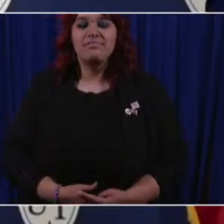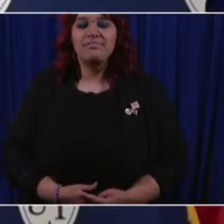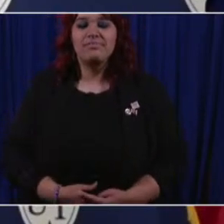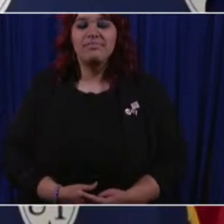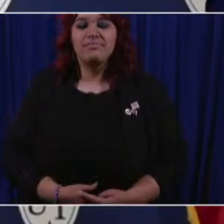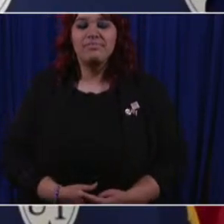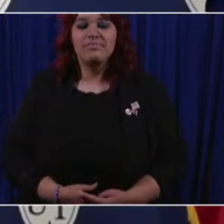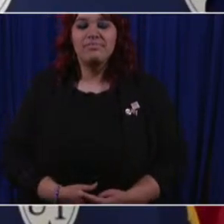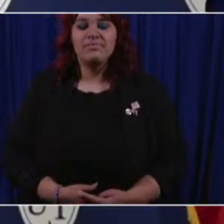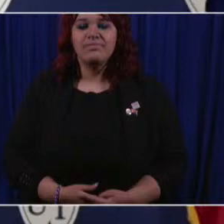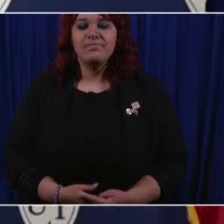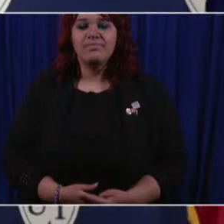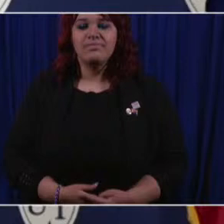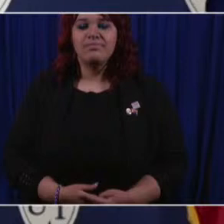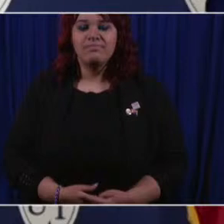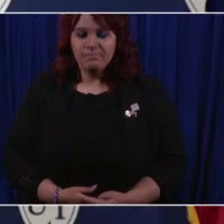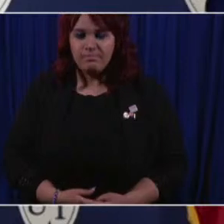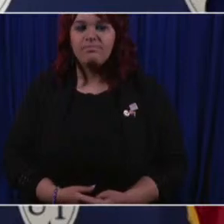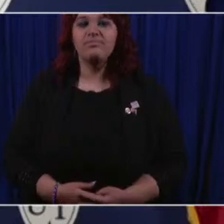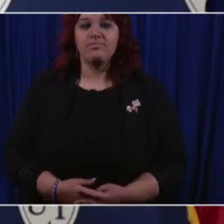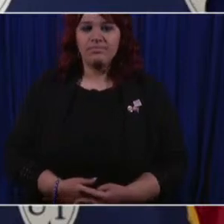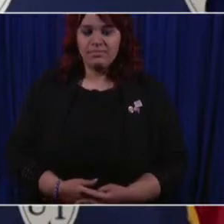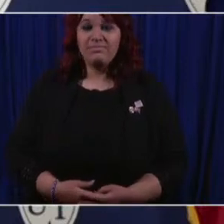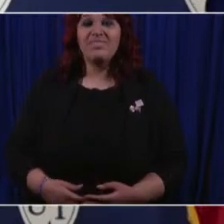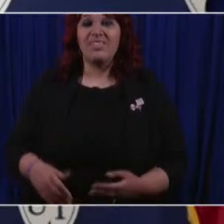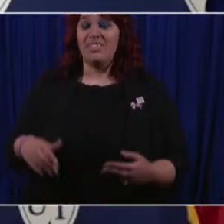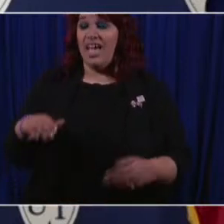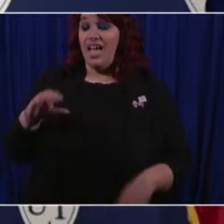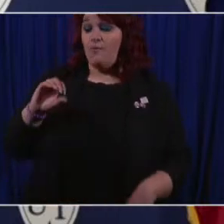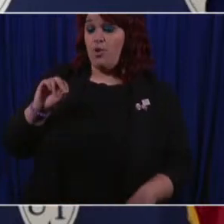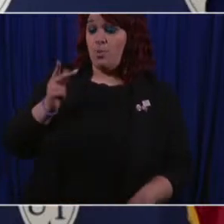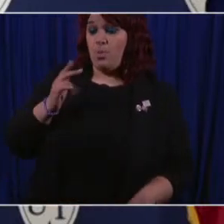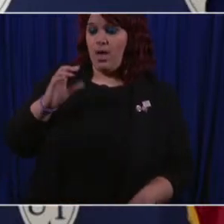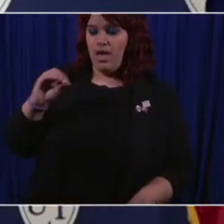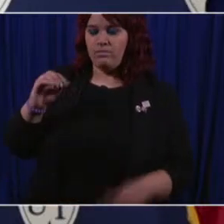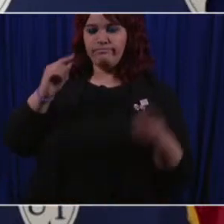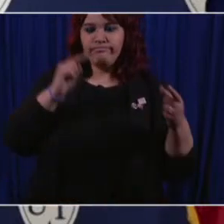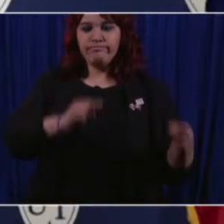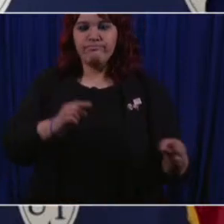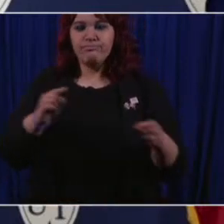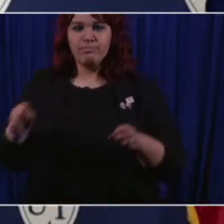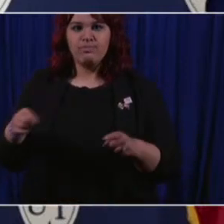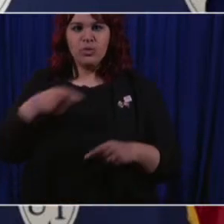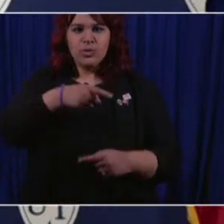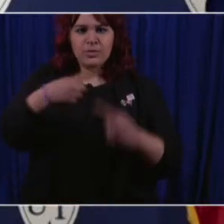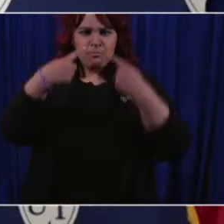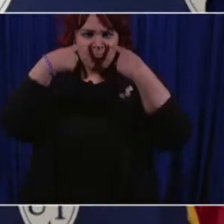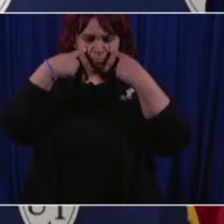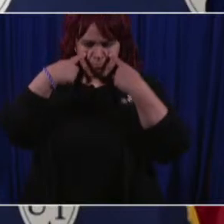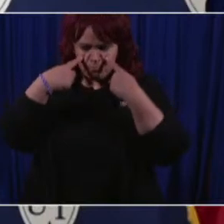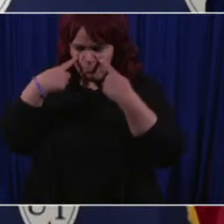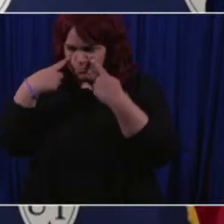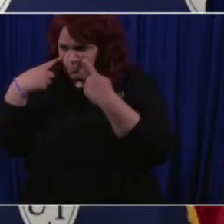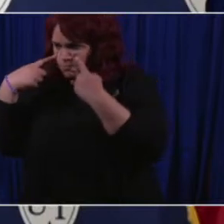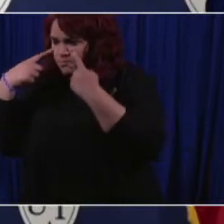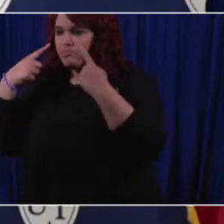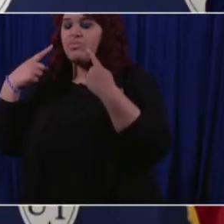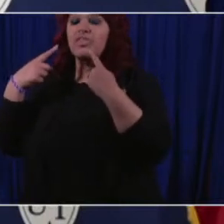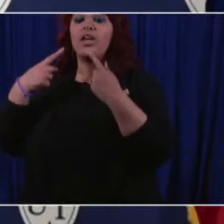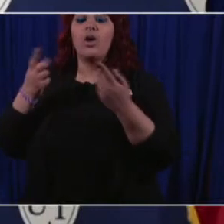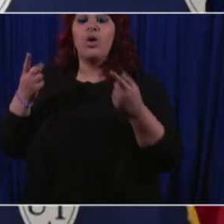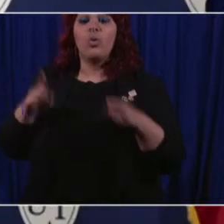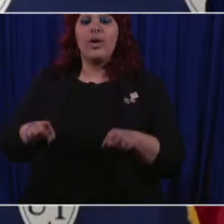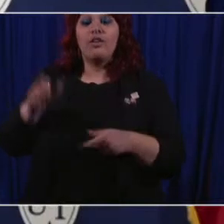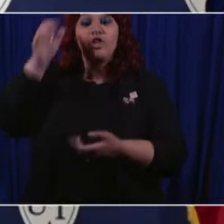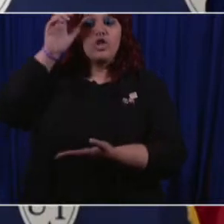moments that Ohio is living, what are your words of wisdom for your husband as he comes home and he needs a place to rest